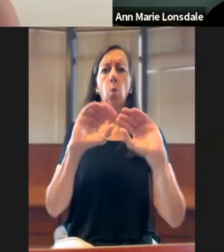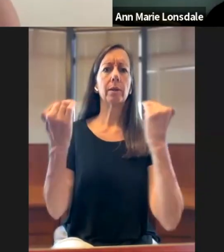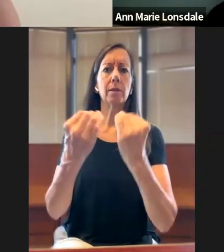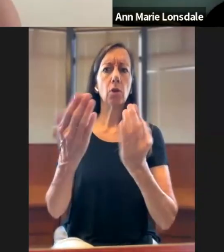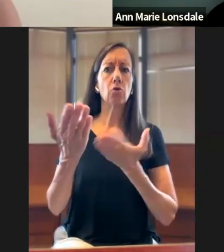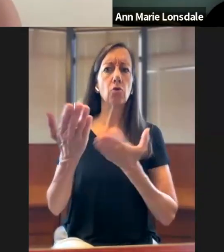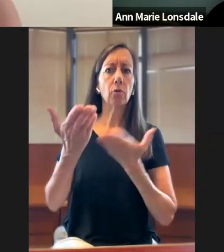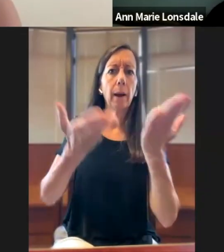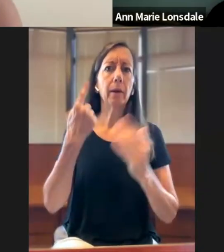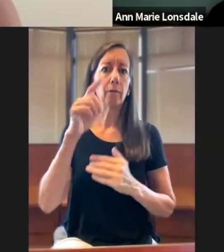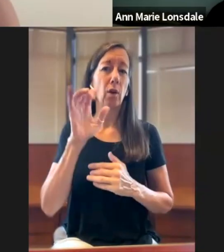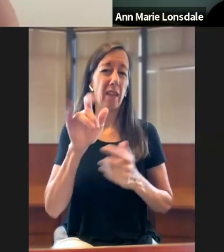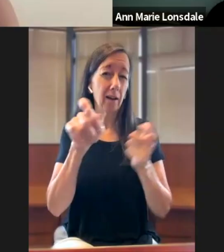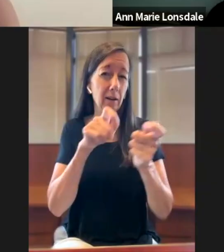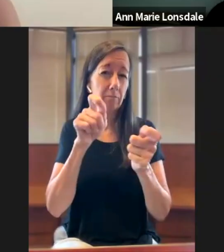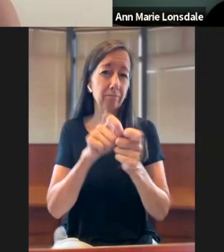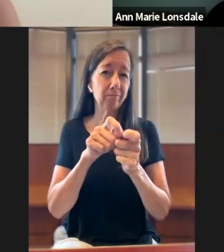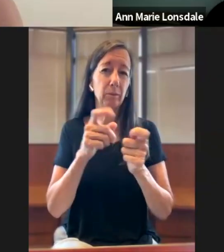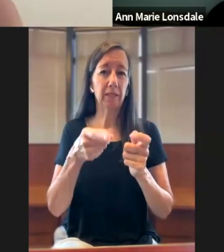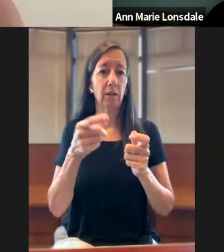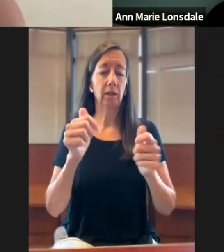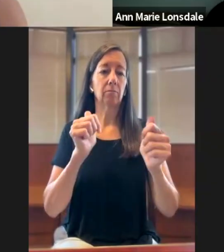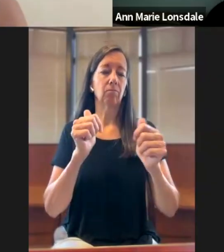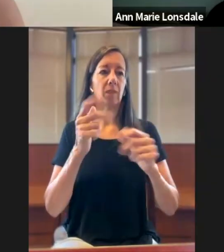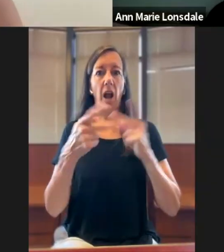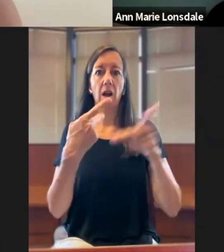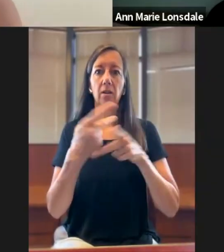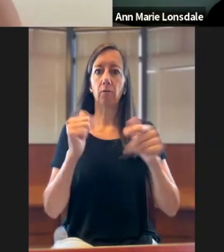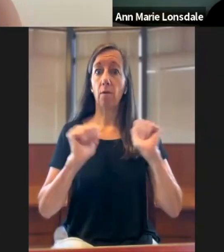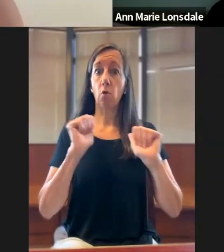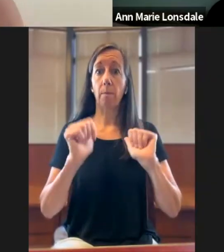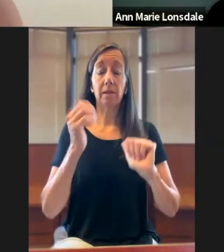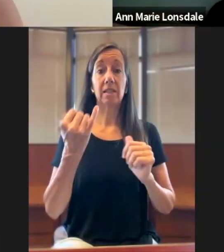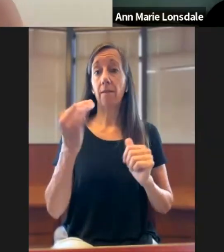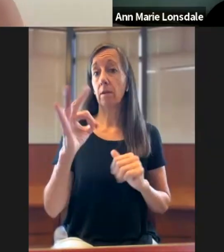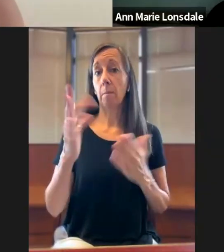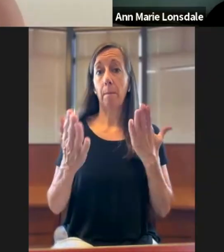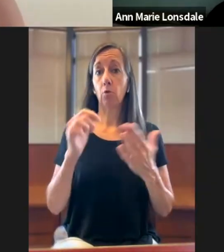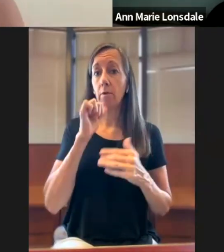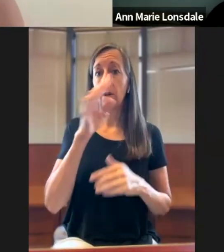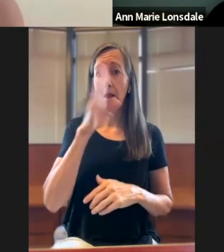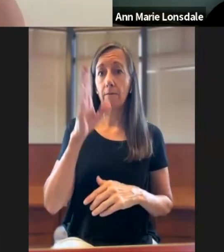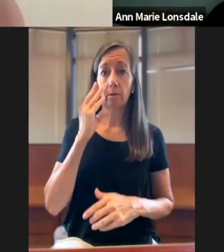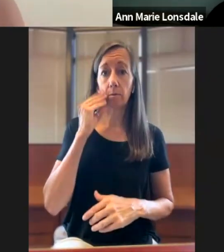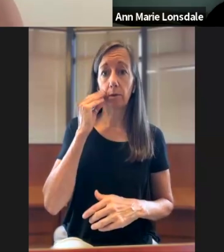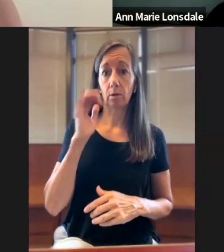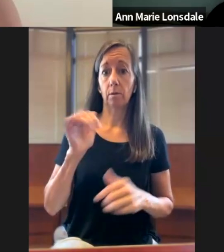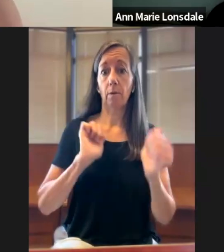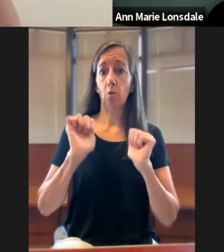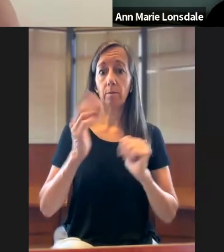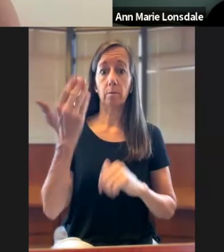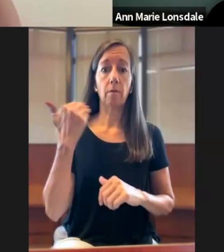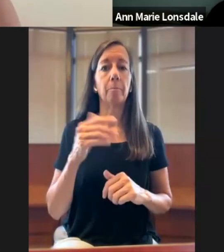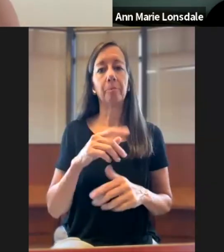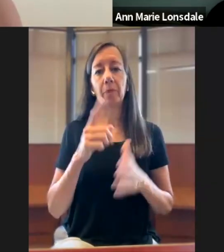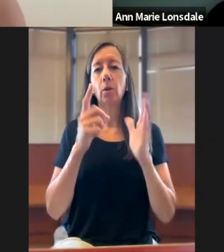of performance if you've never done this type of performance before? So there are ways that you can look into it. It's not a clear